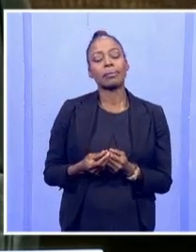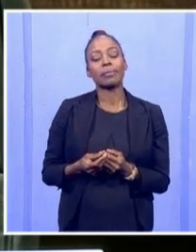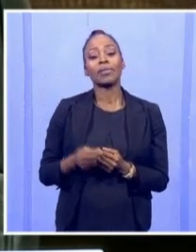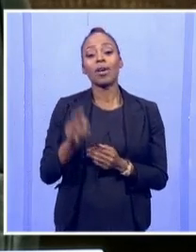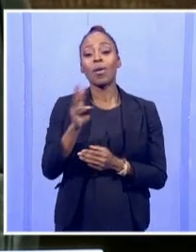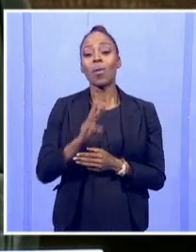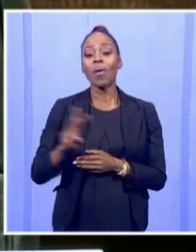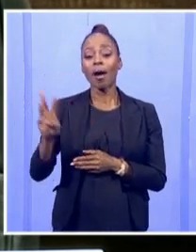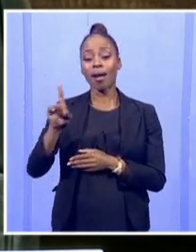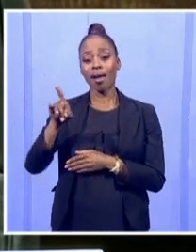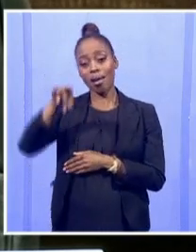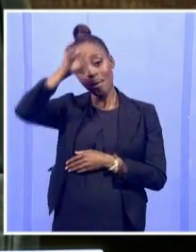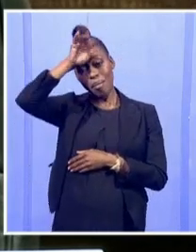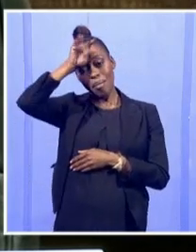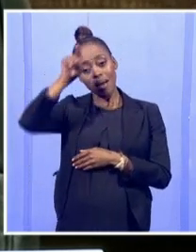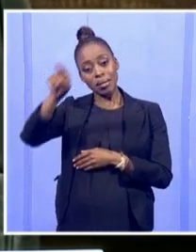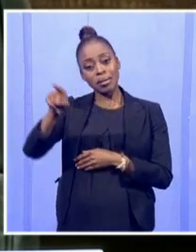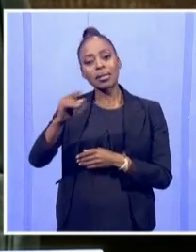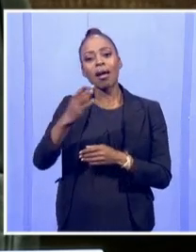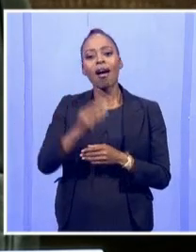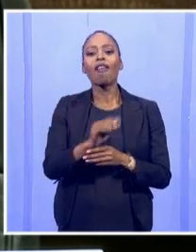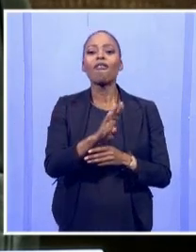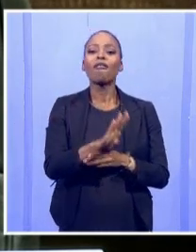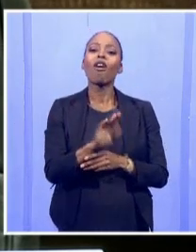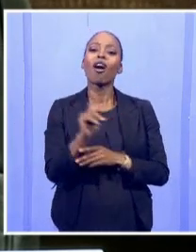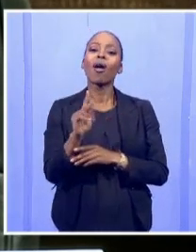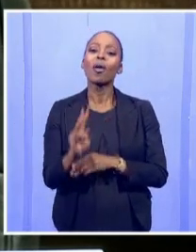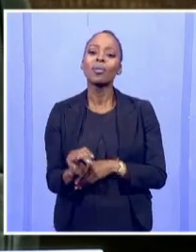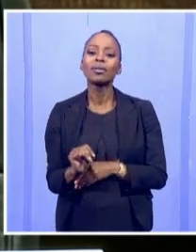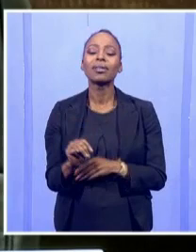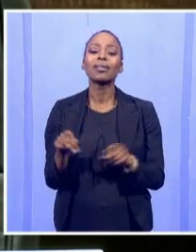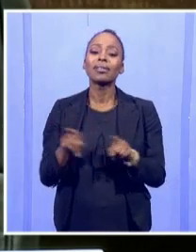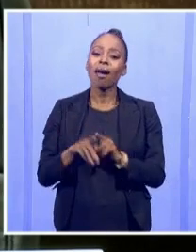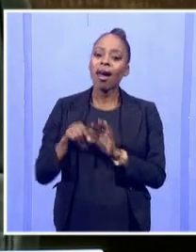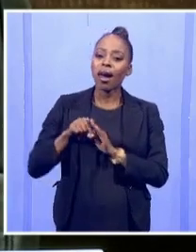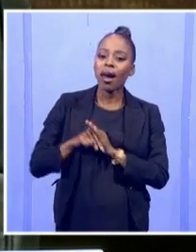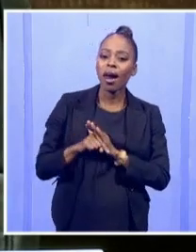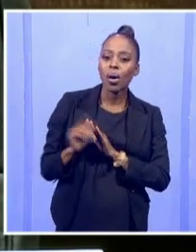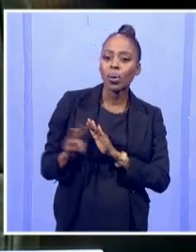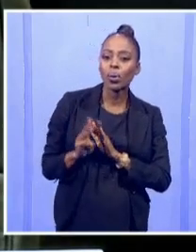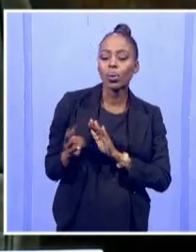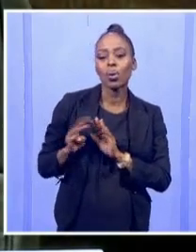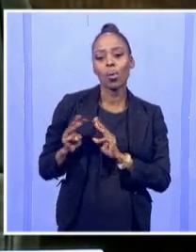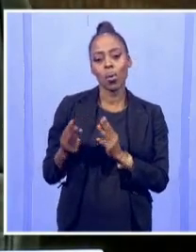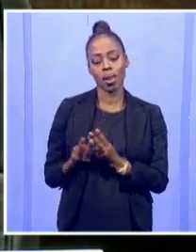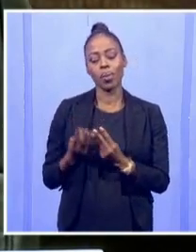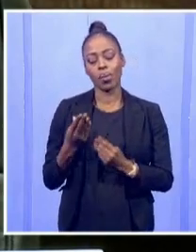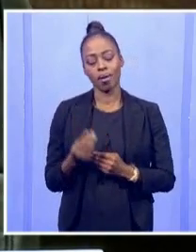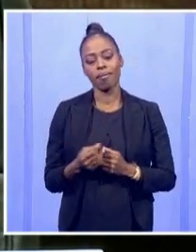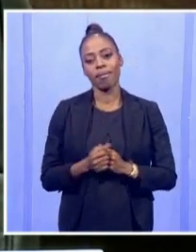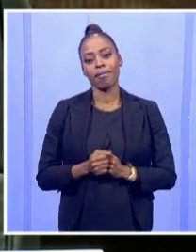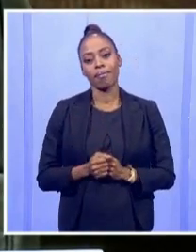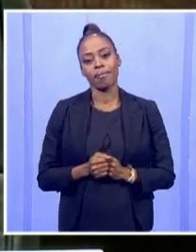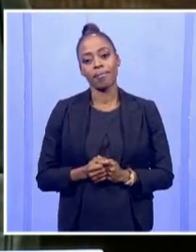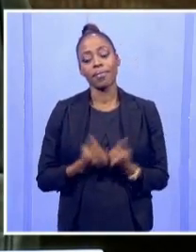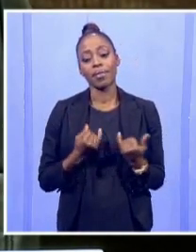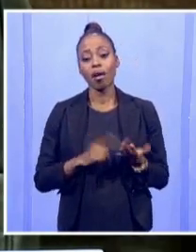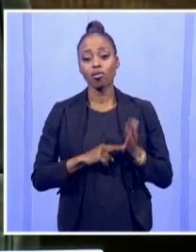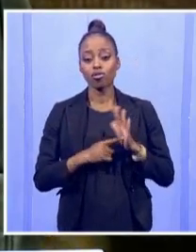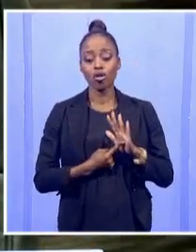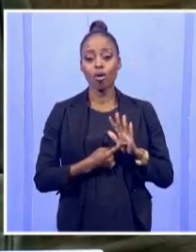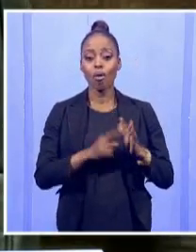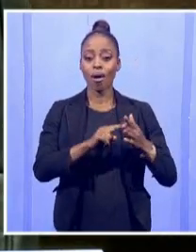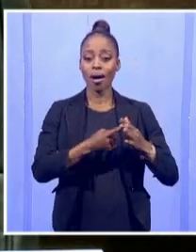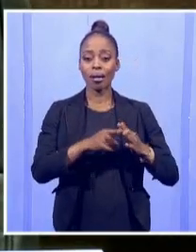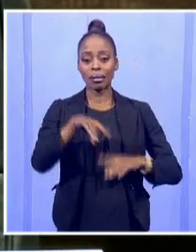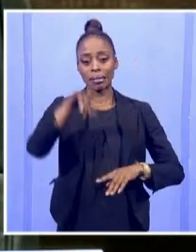Western deep-level mines at almost 4 kilometers are the deepest in the world, highlighting the engineering expertise